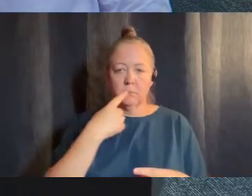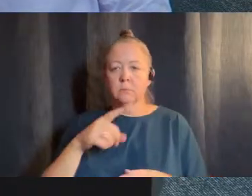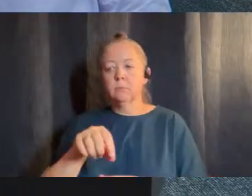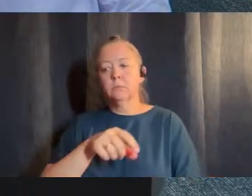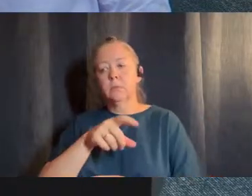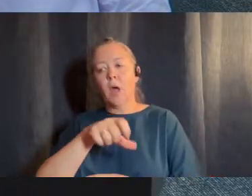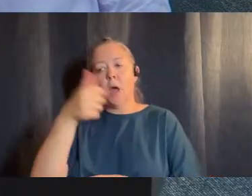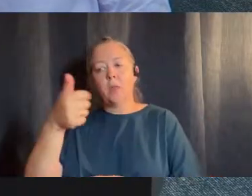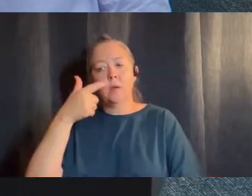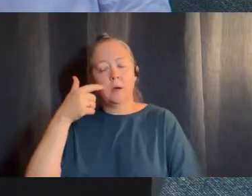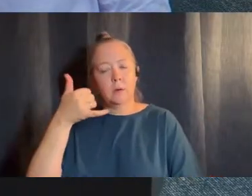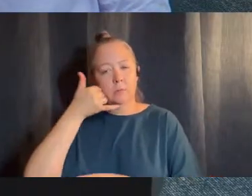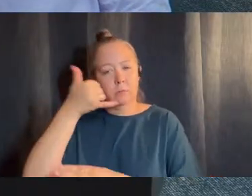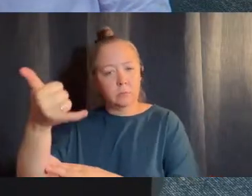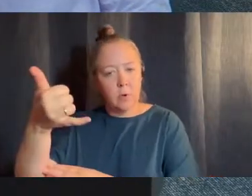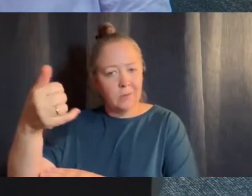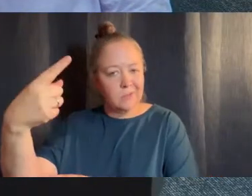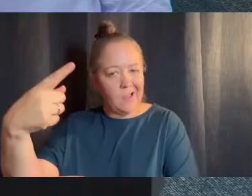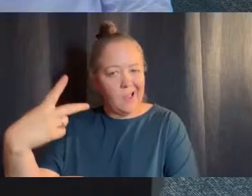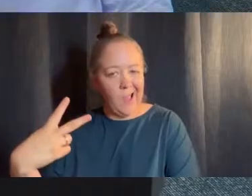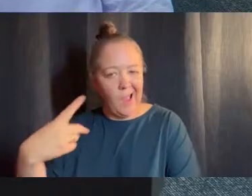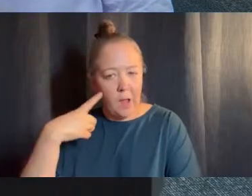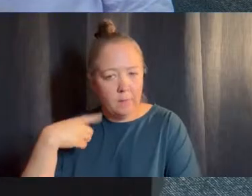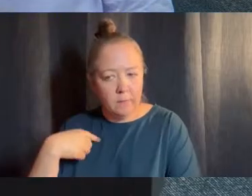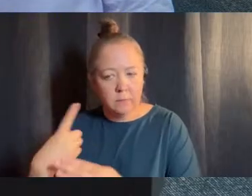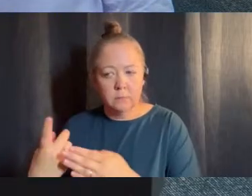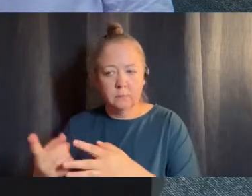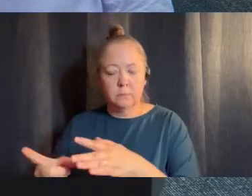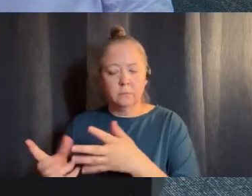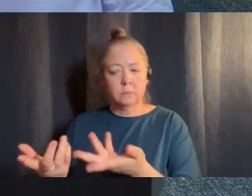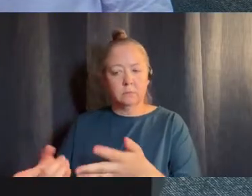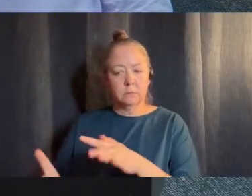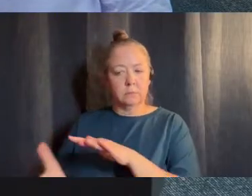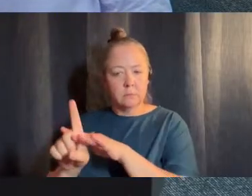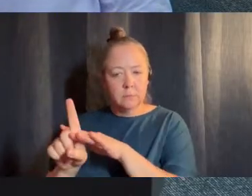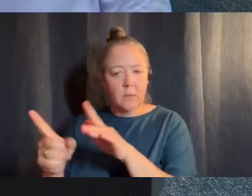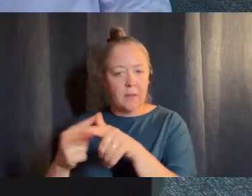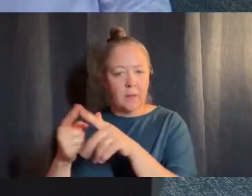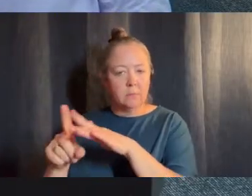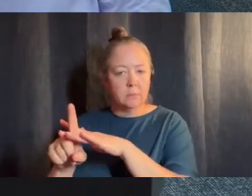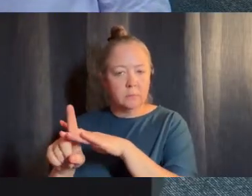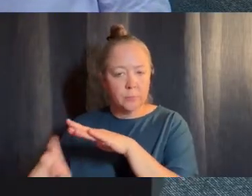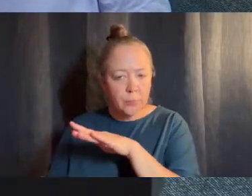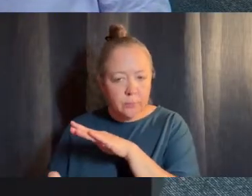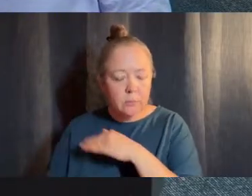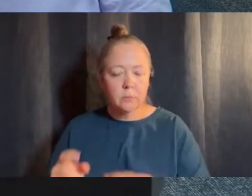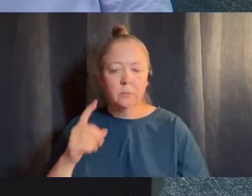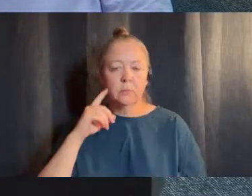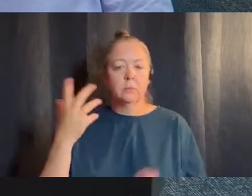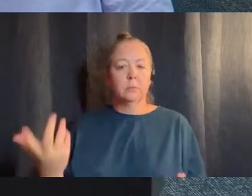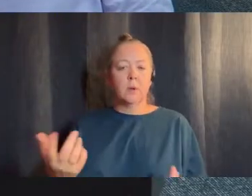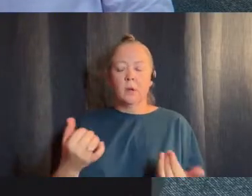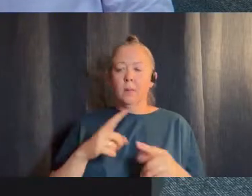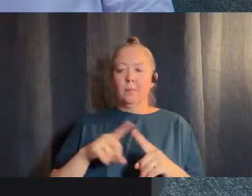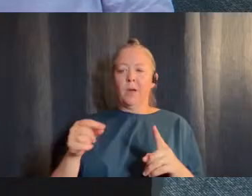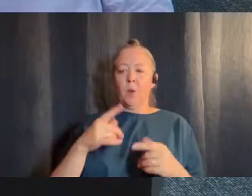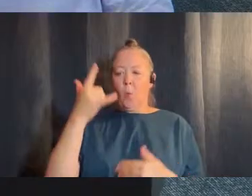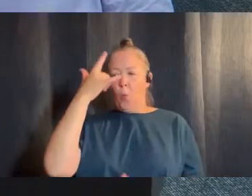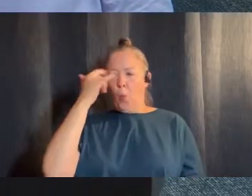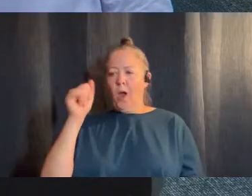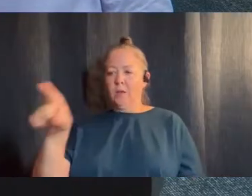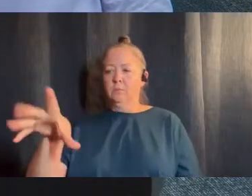all, and her absence was not excused. Same rules, 2 very different outcomes. That inconsistency demands an